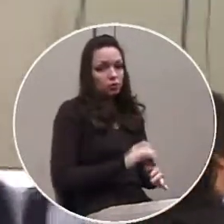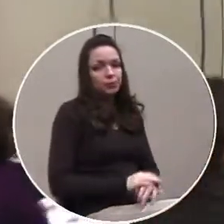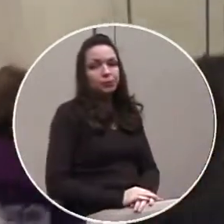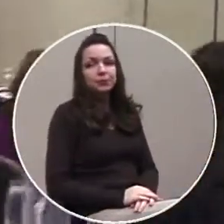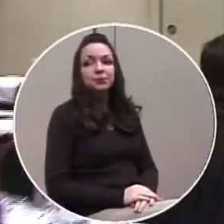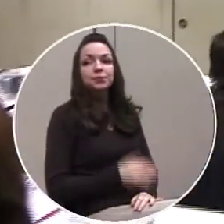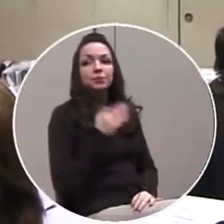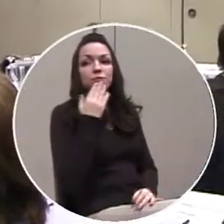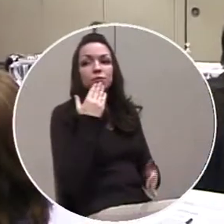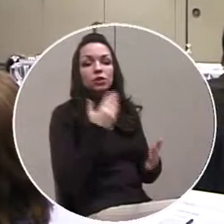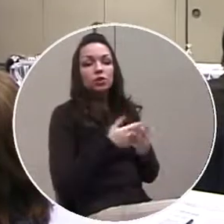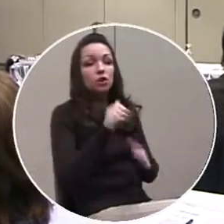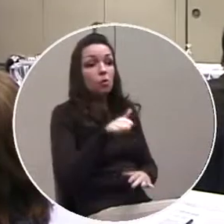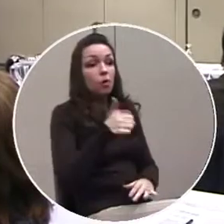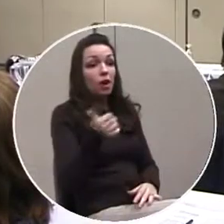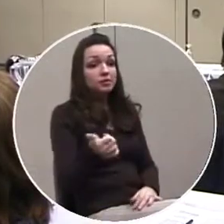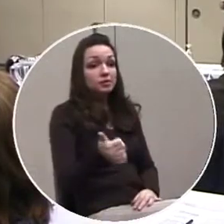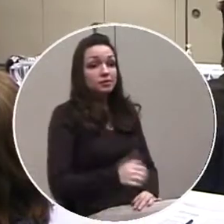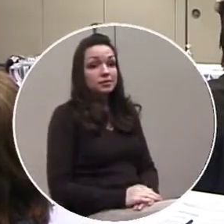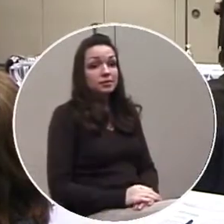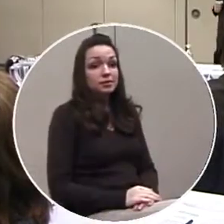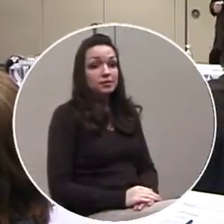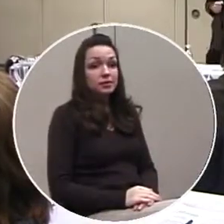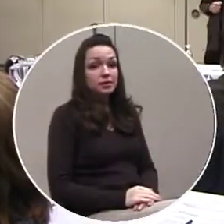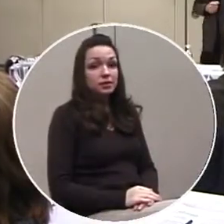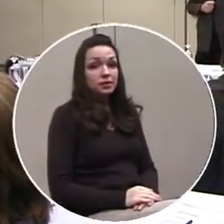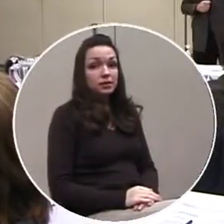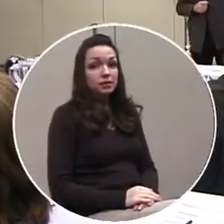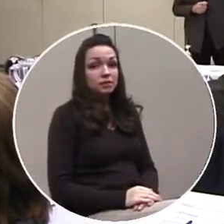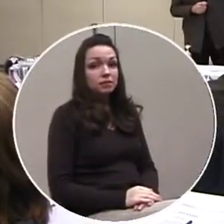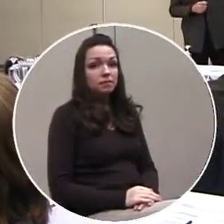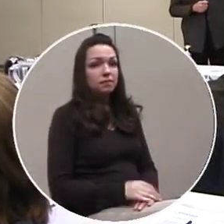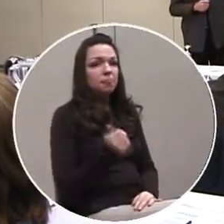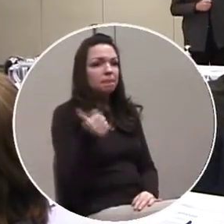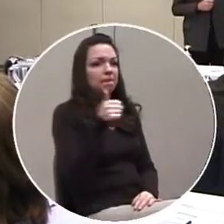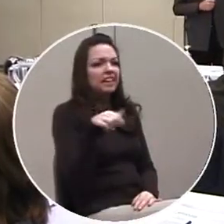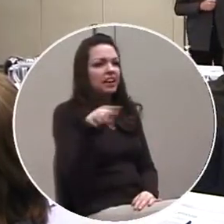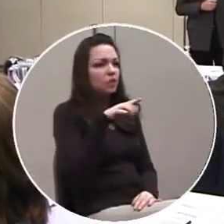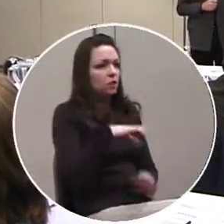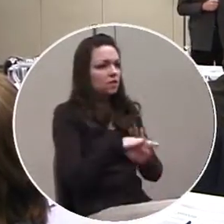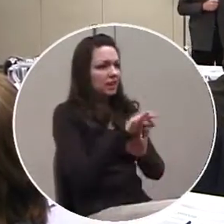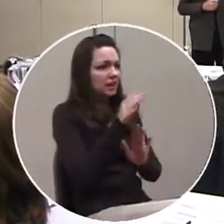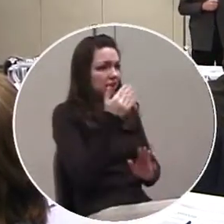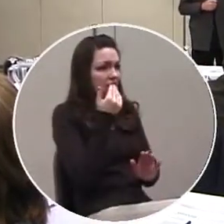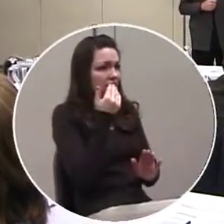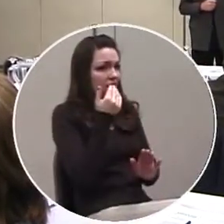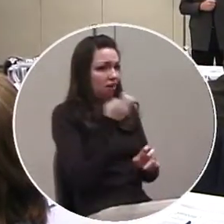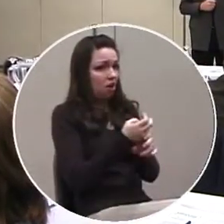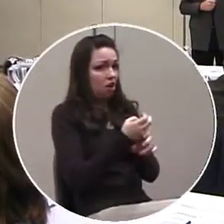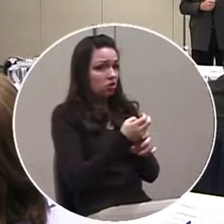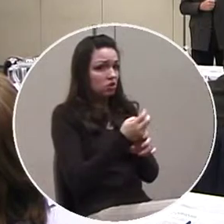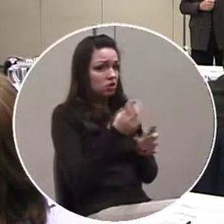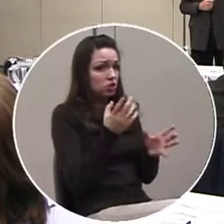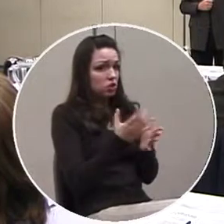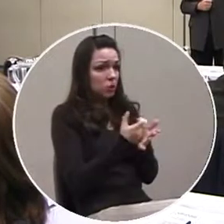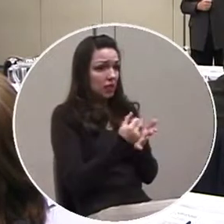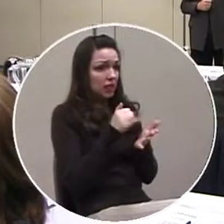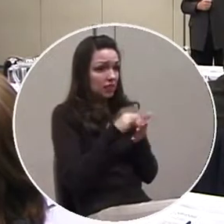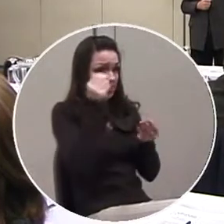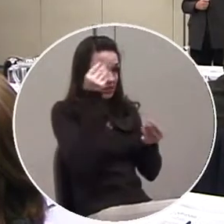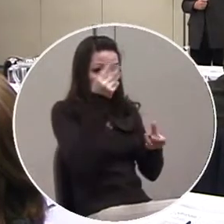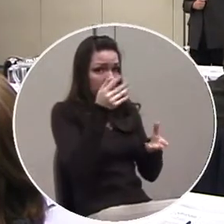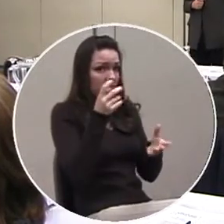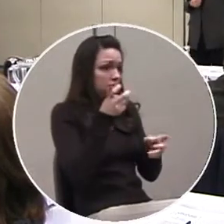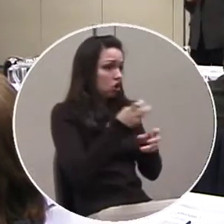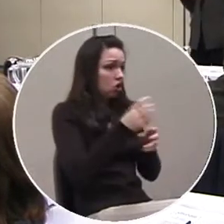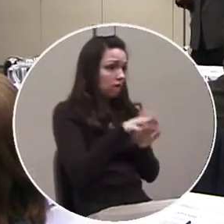Did anybody find it hard to collect the data, hard to find the data,